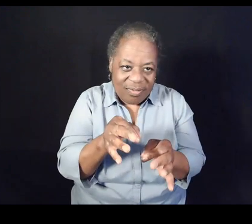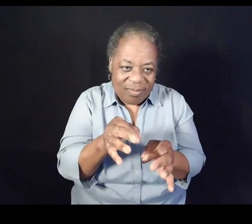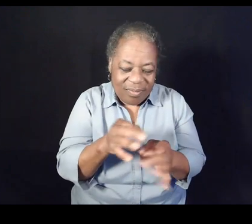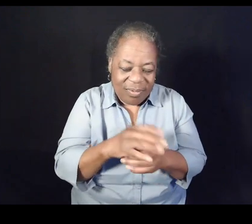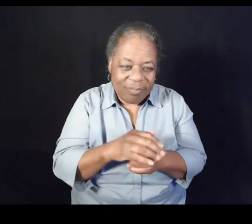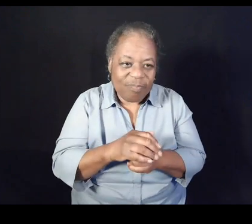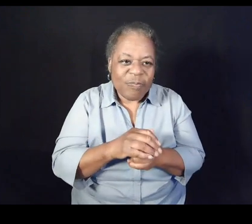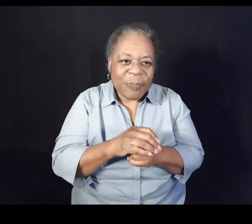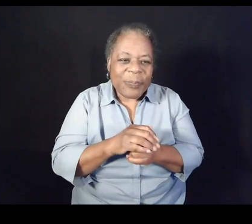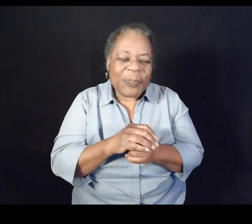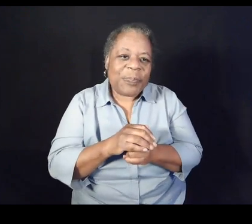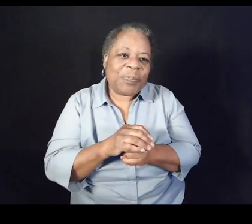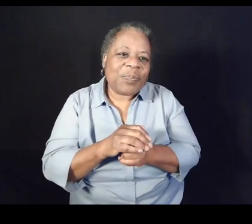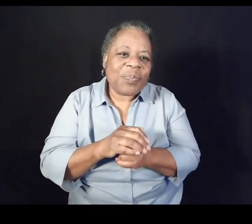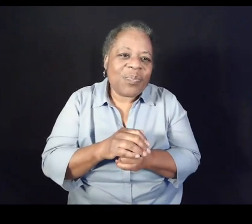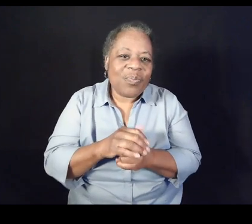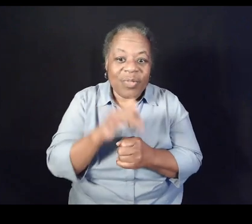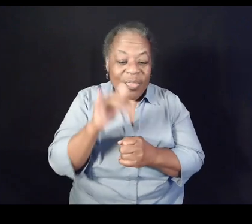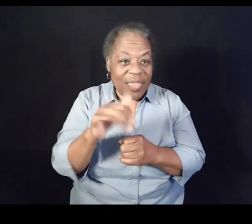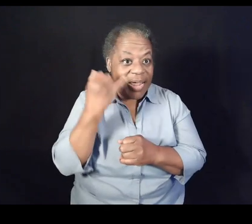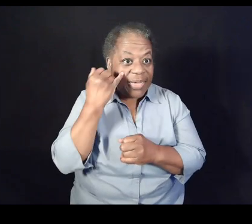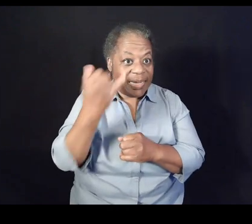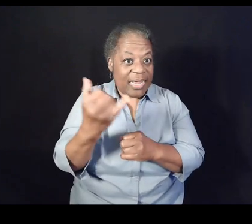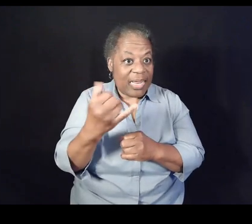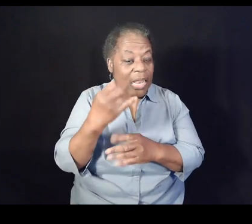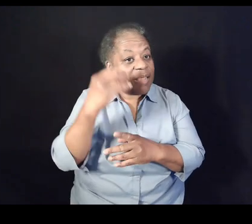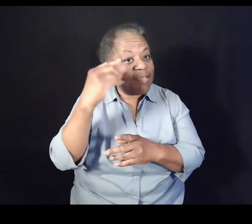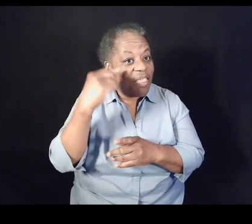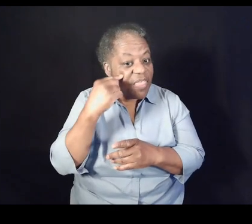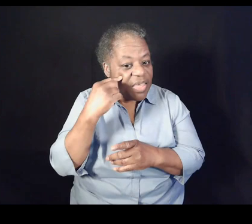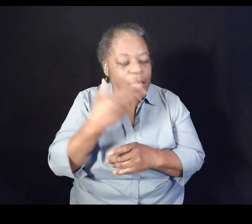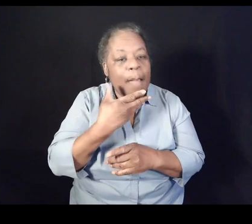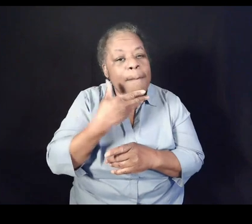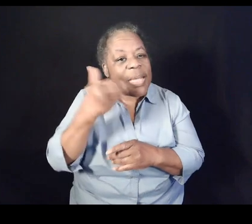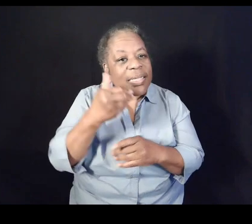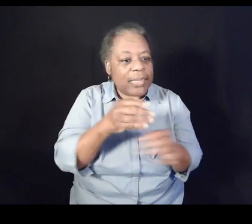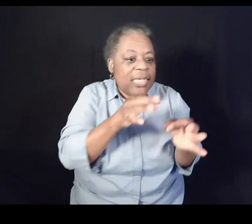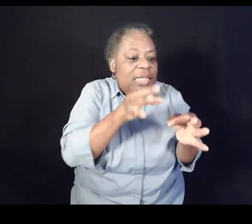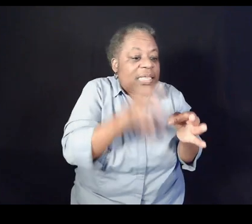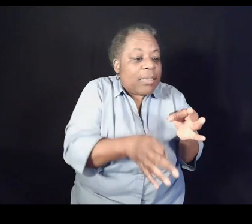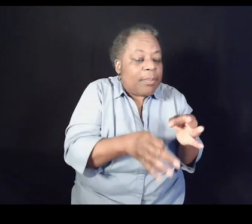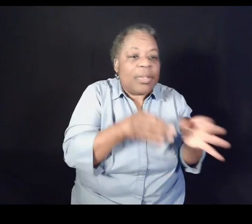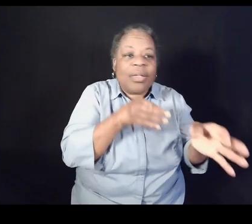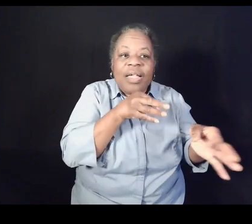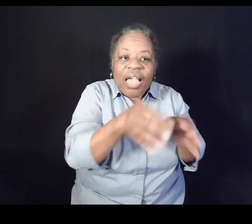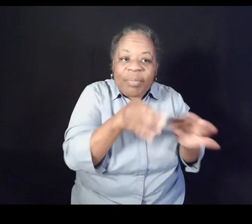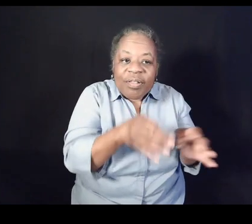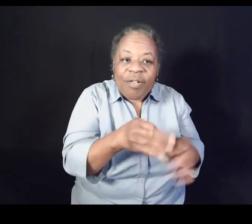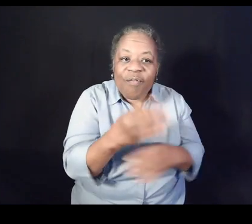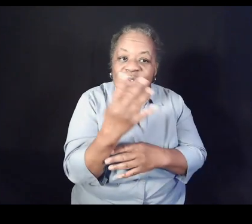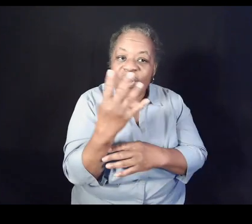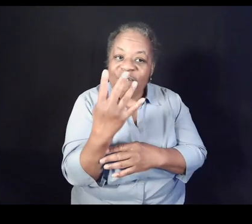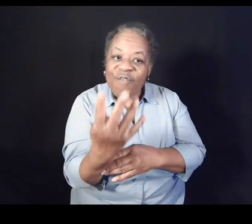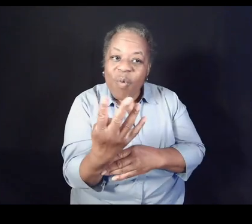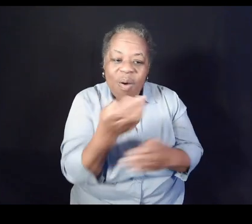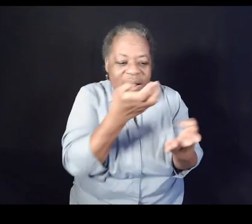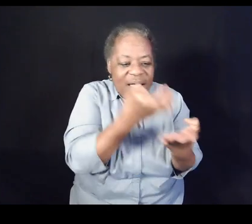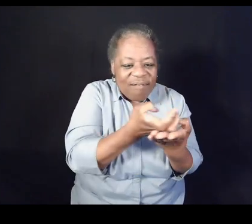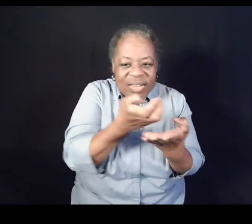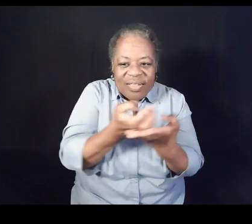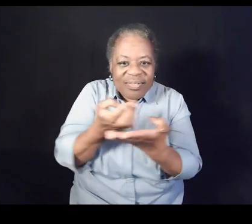So, with that principle in mind, let's consider the best and simplest explanation for four lines of